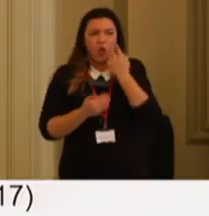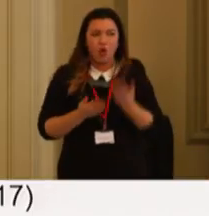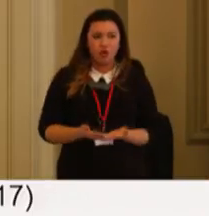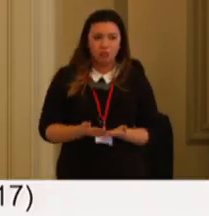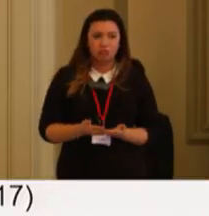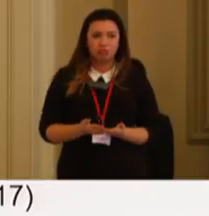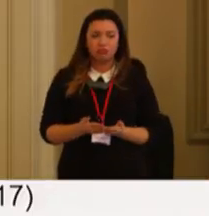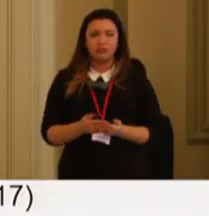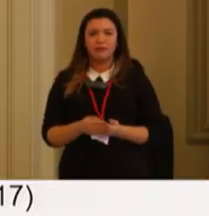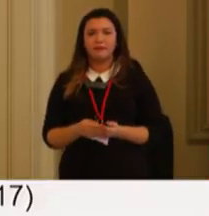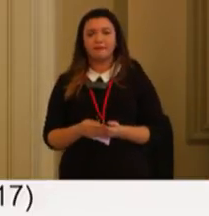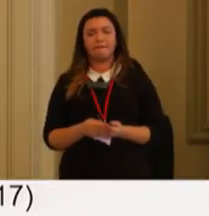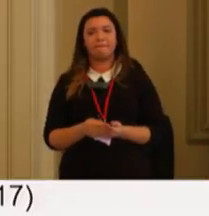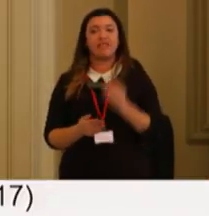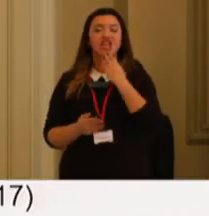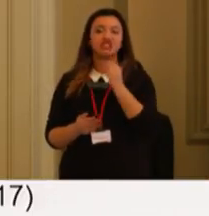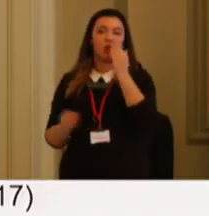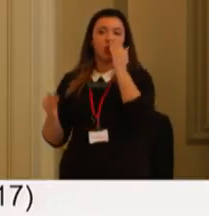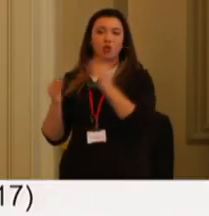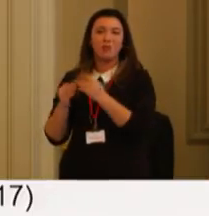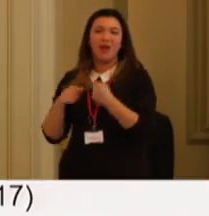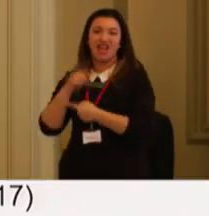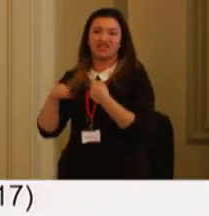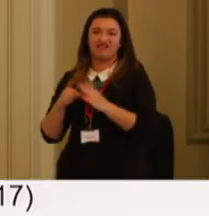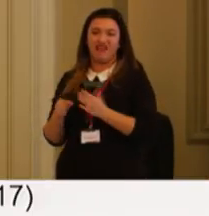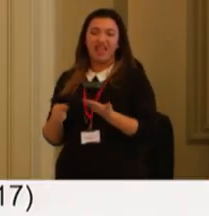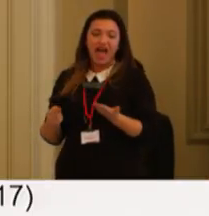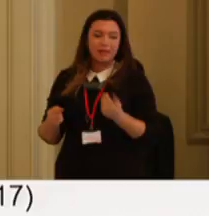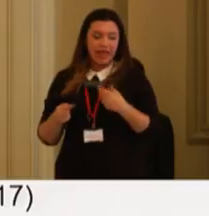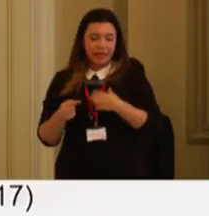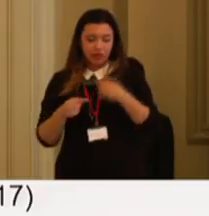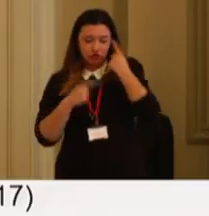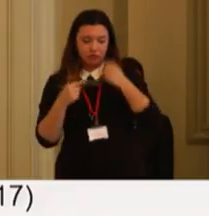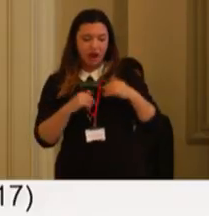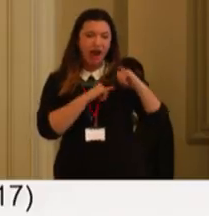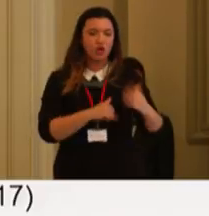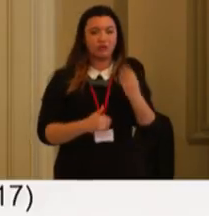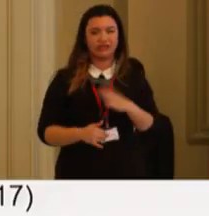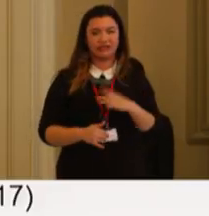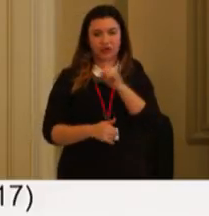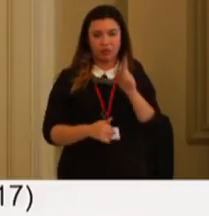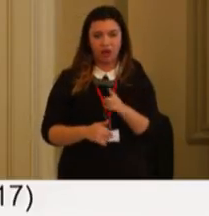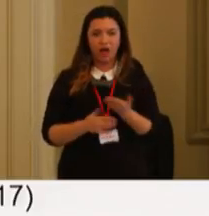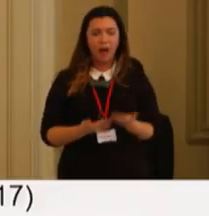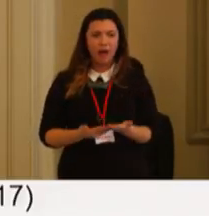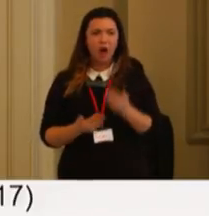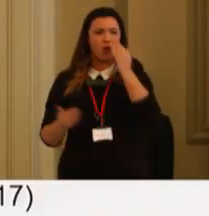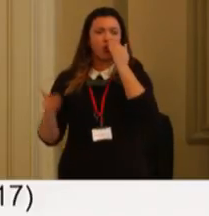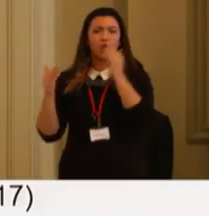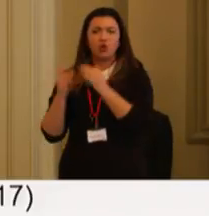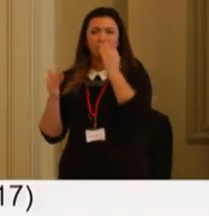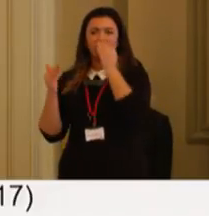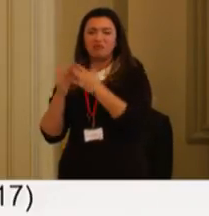comply, they like to act in compliance with authority, be that their family or anyone else.